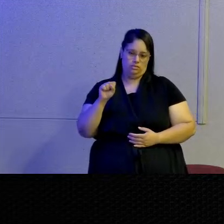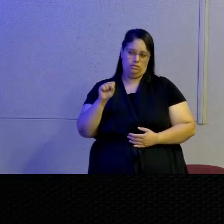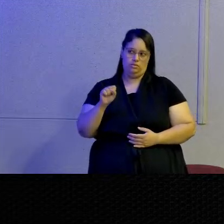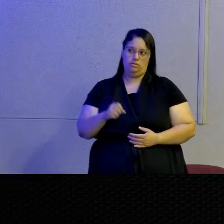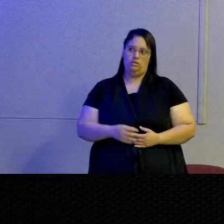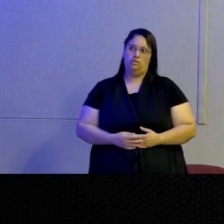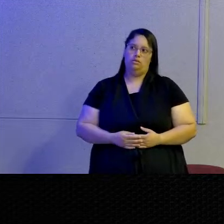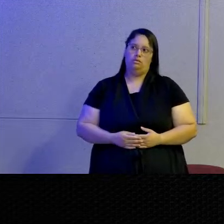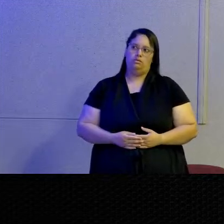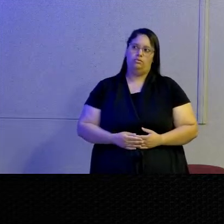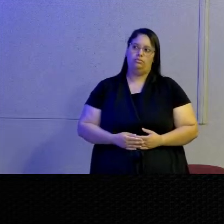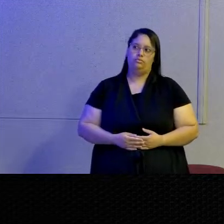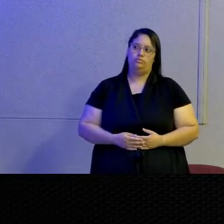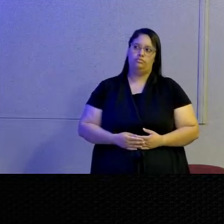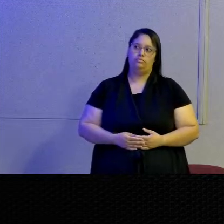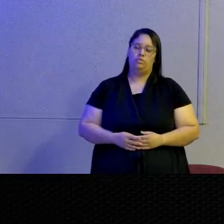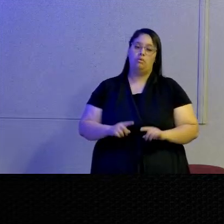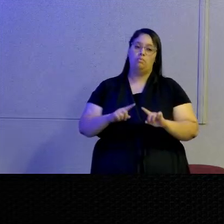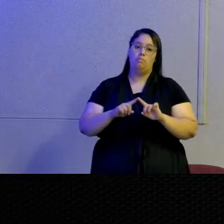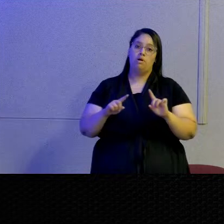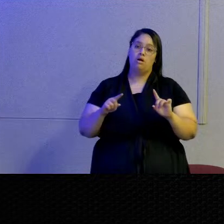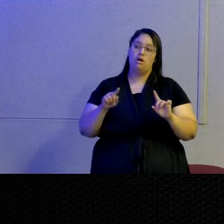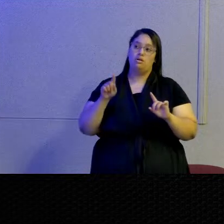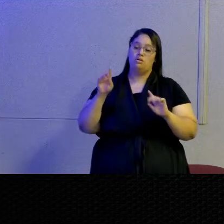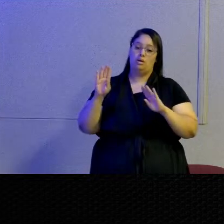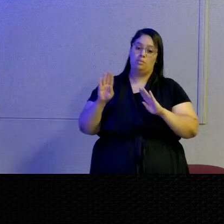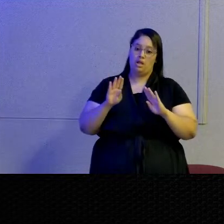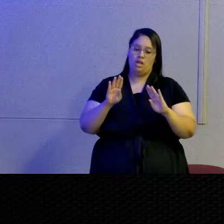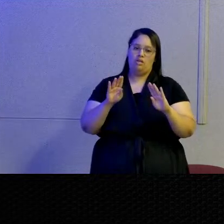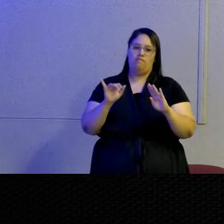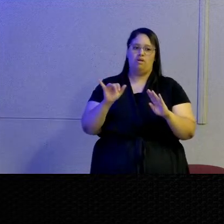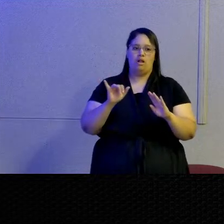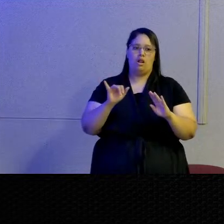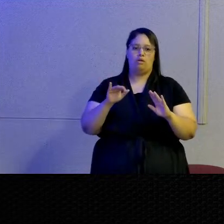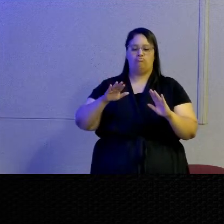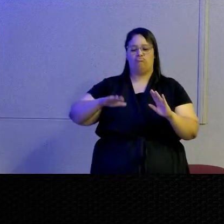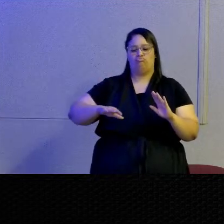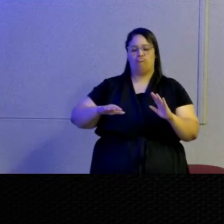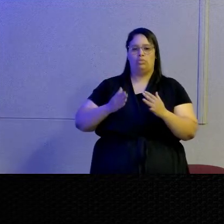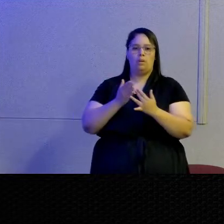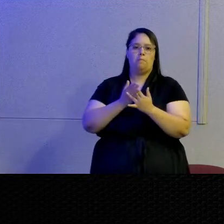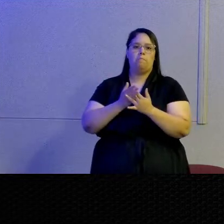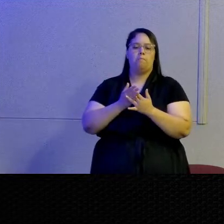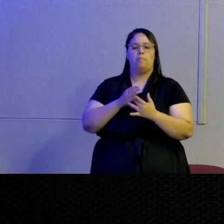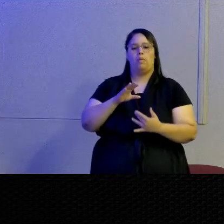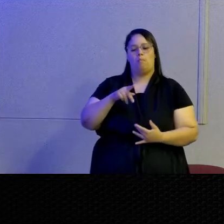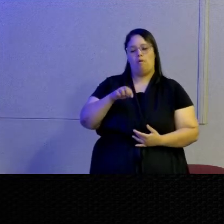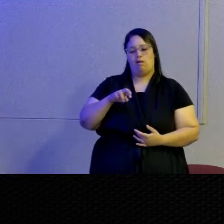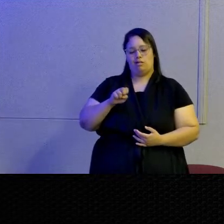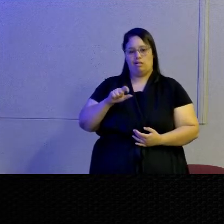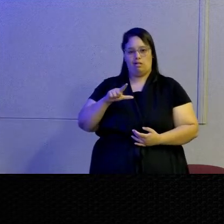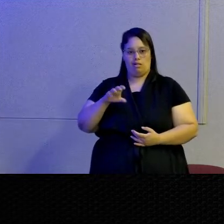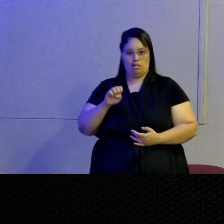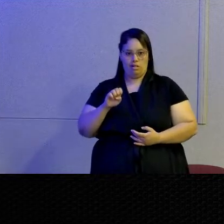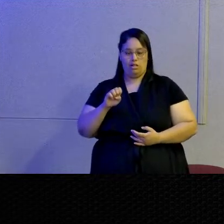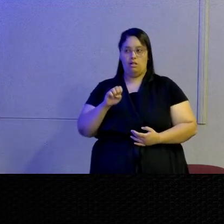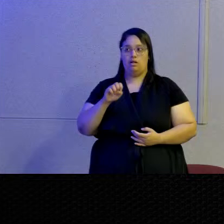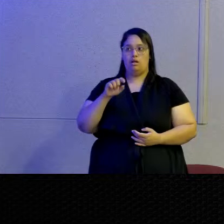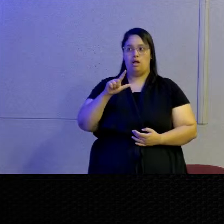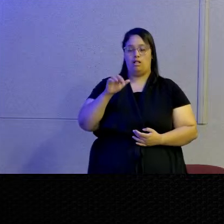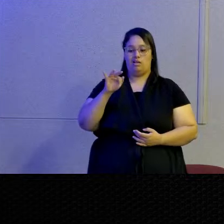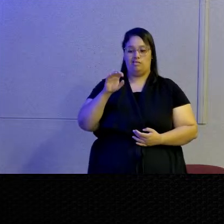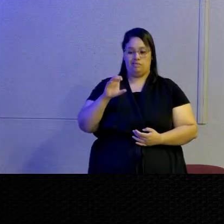but it behaves like an elementary particle. And the LHC, with the number